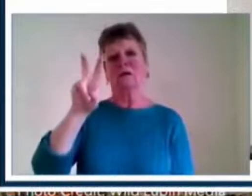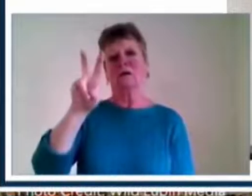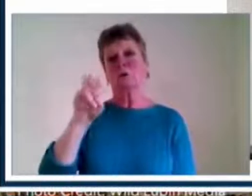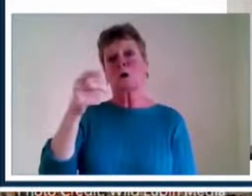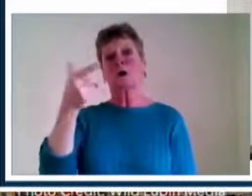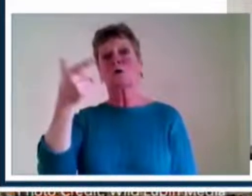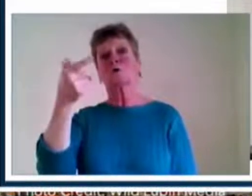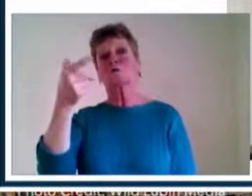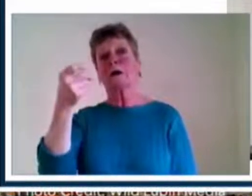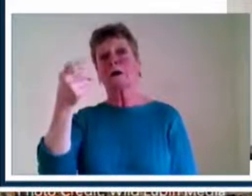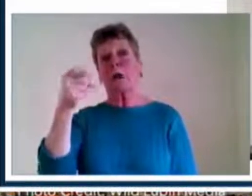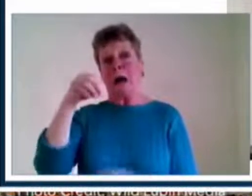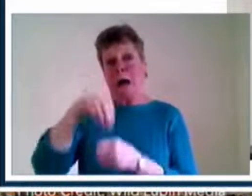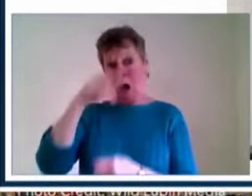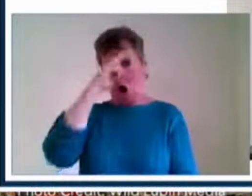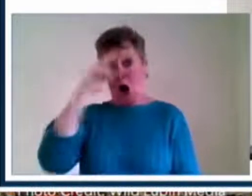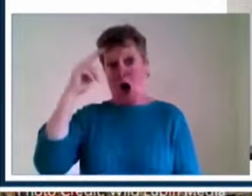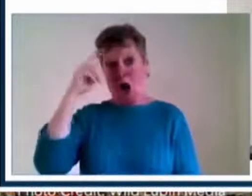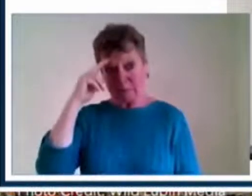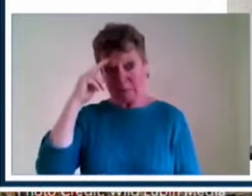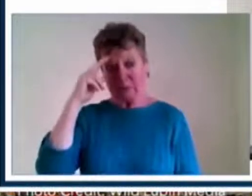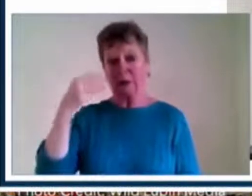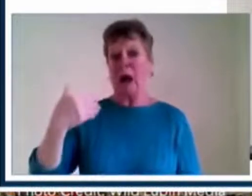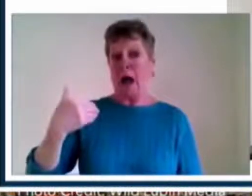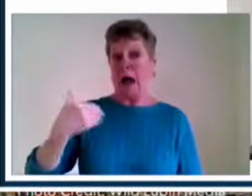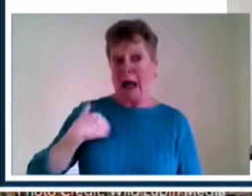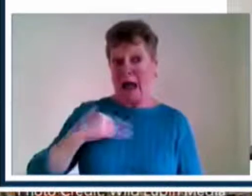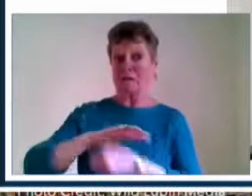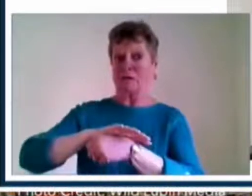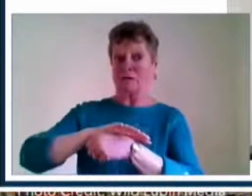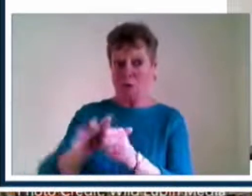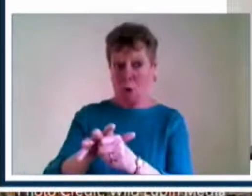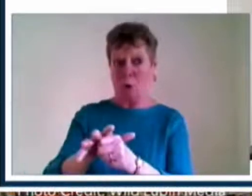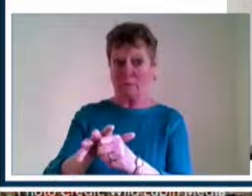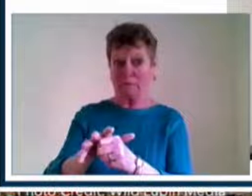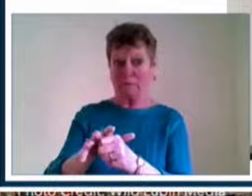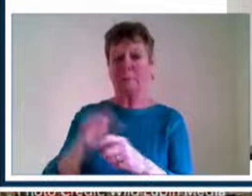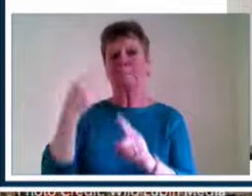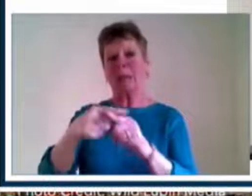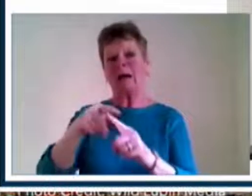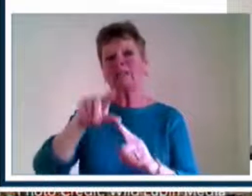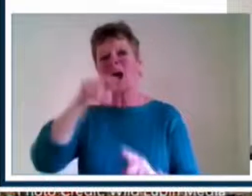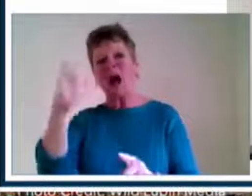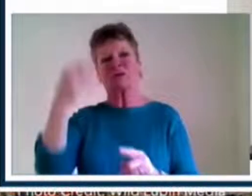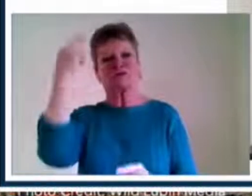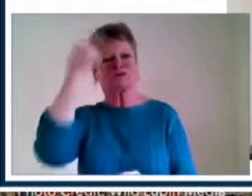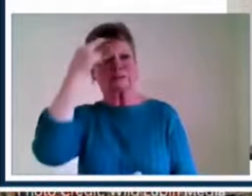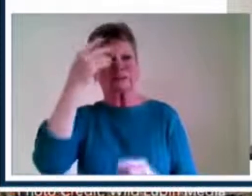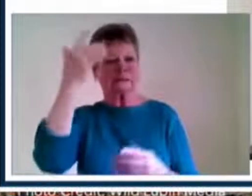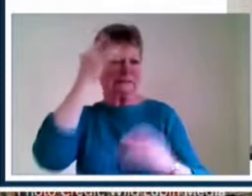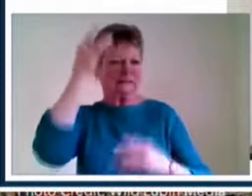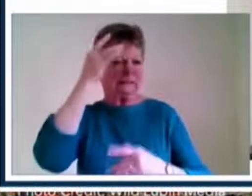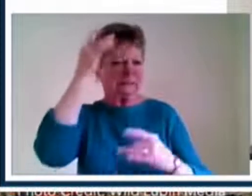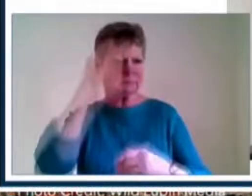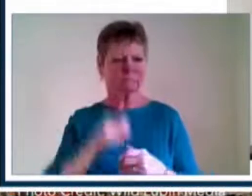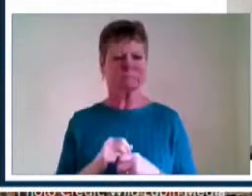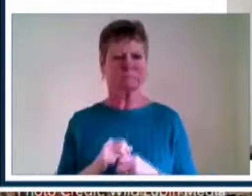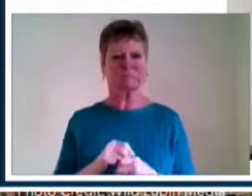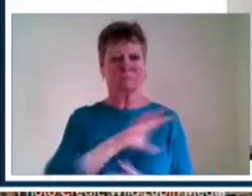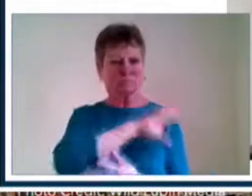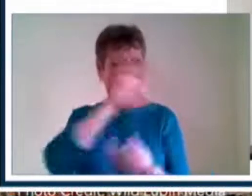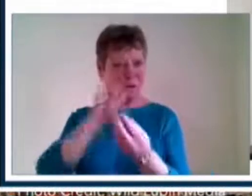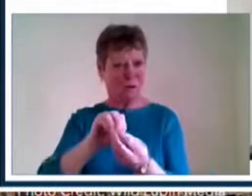hospital who have COVID in addition to the reason that brought them into the hospital. This is a total of 312